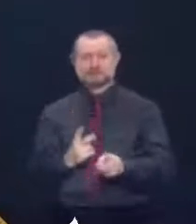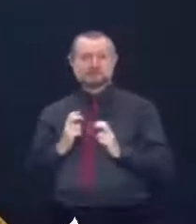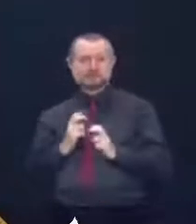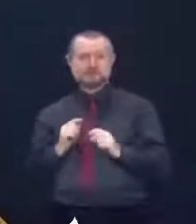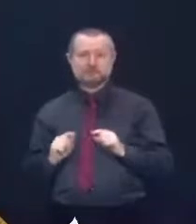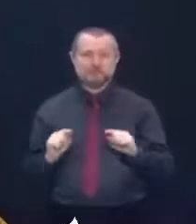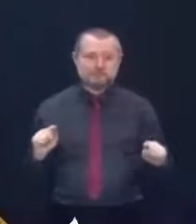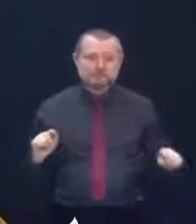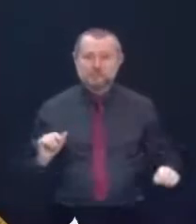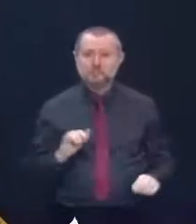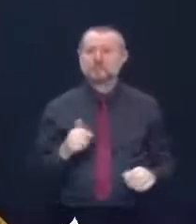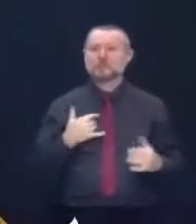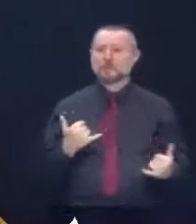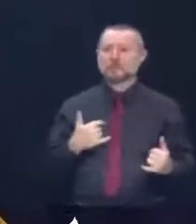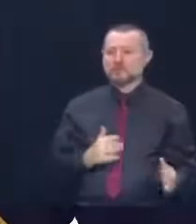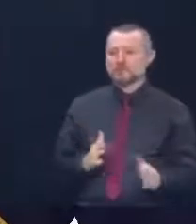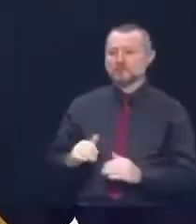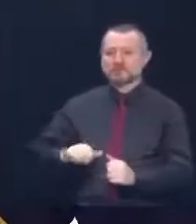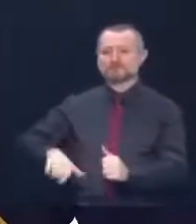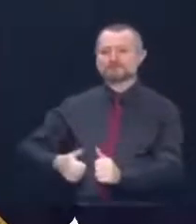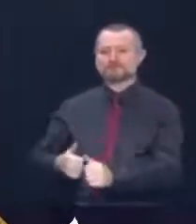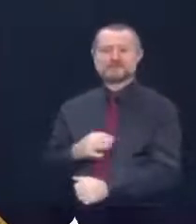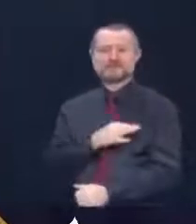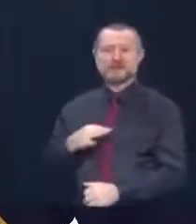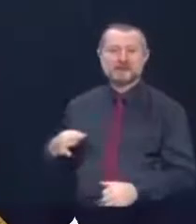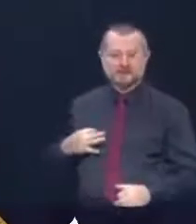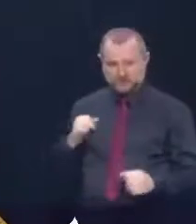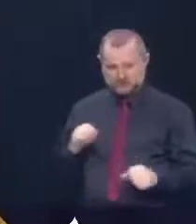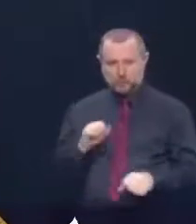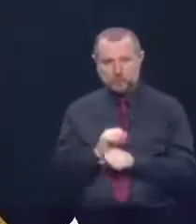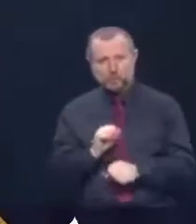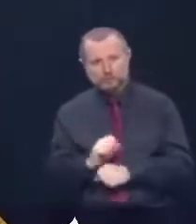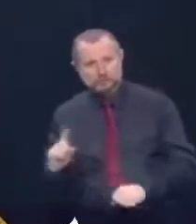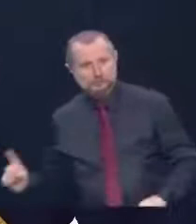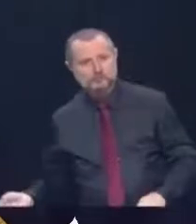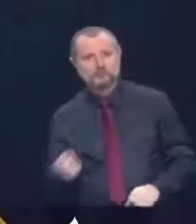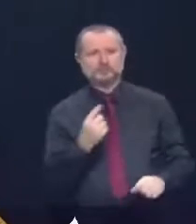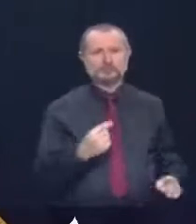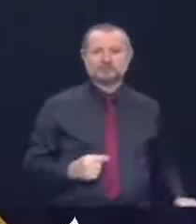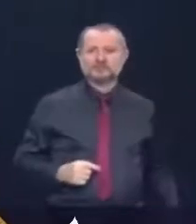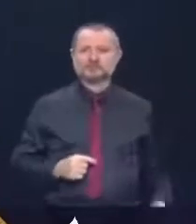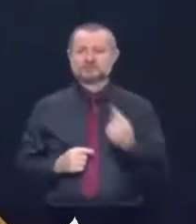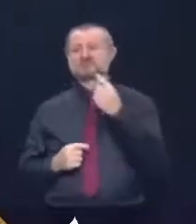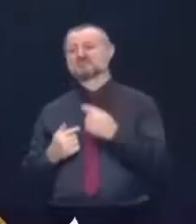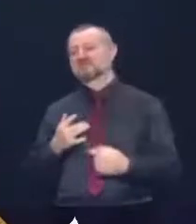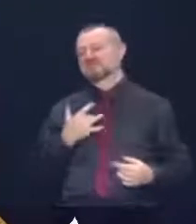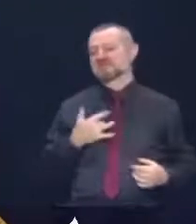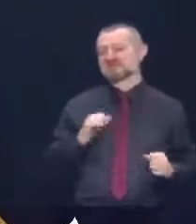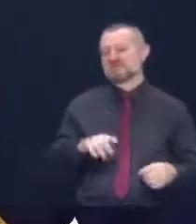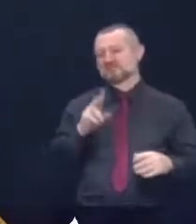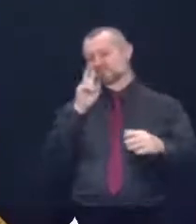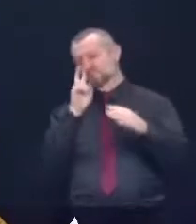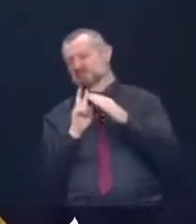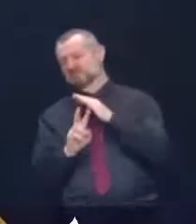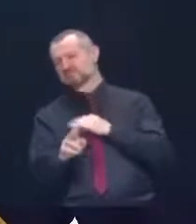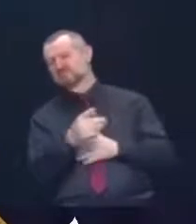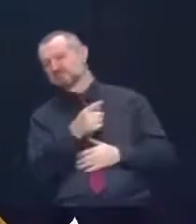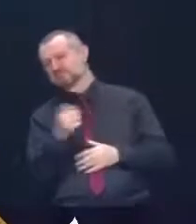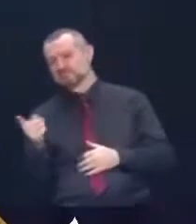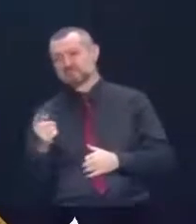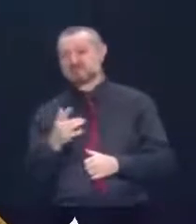identified additional staff people who can work, but we don't foresee that